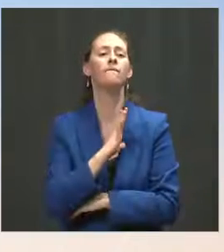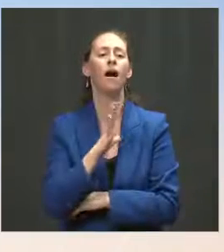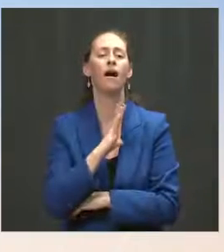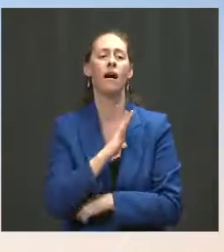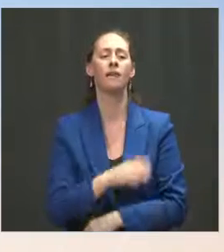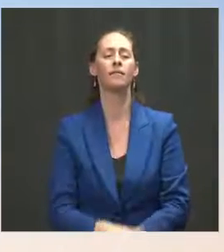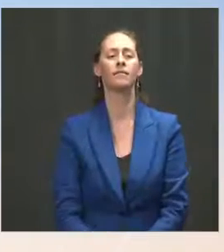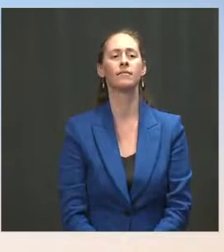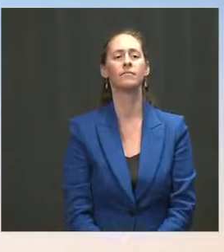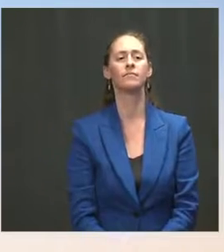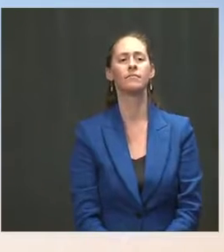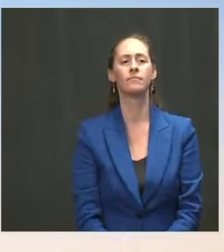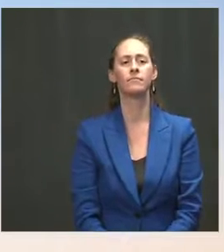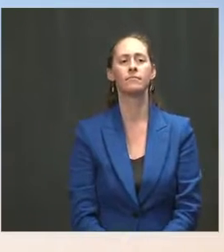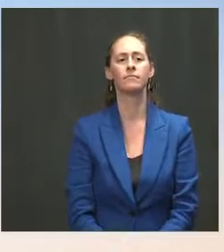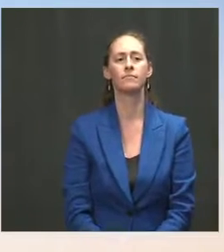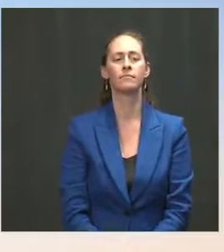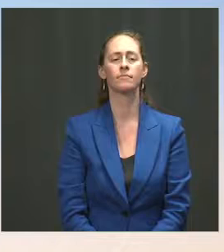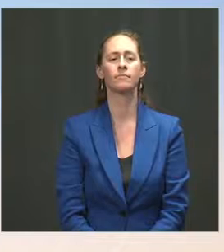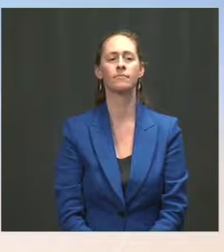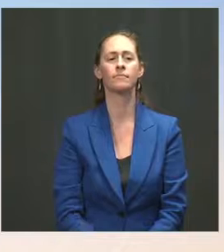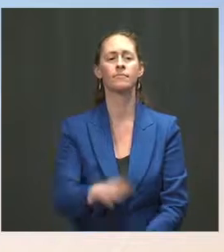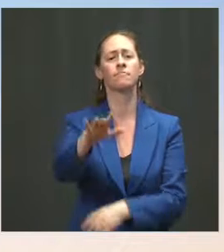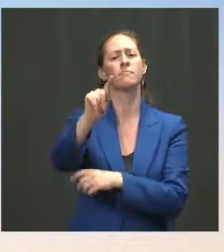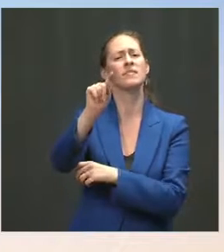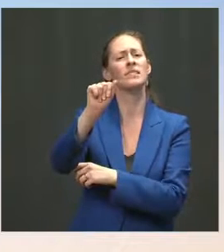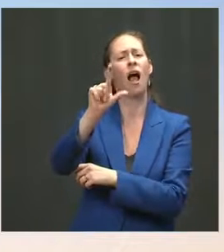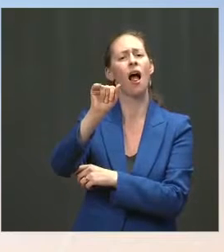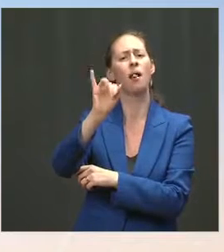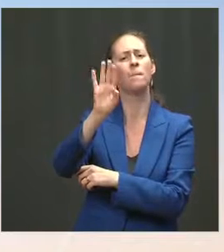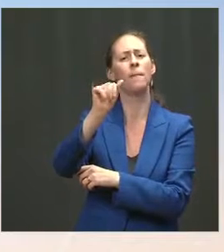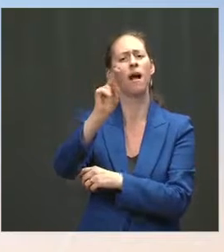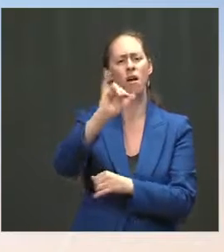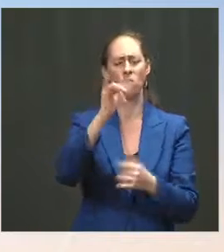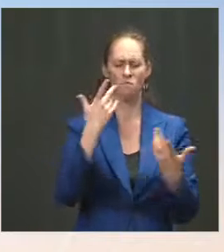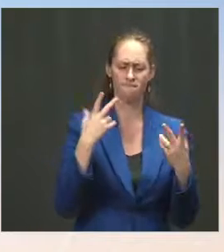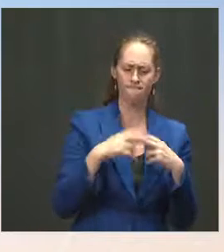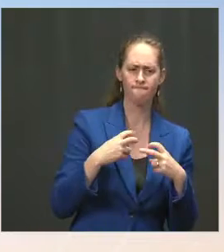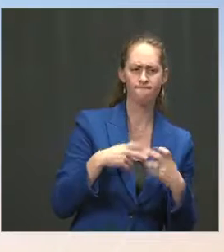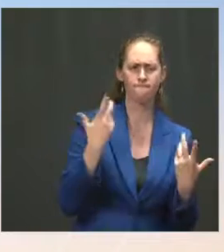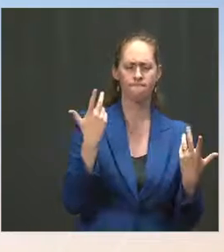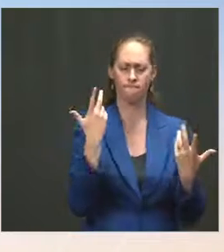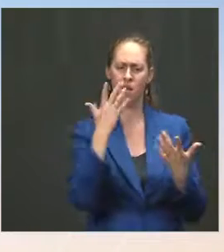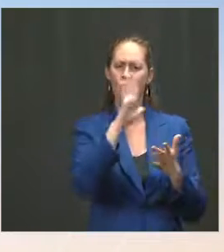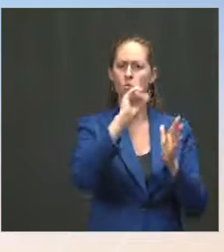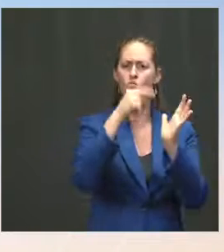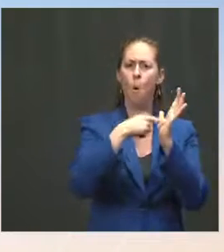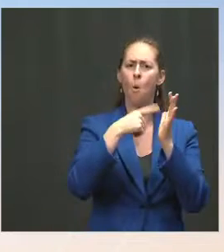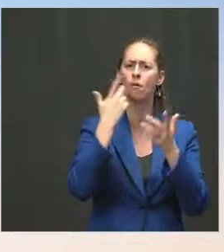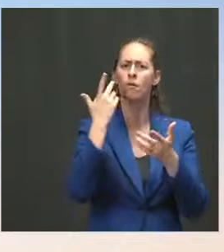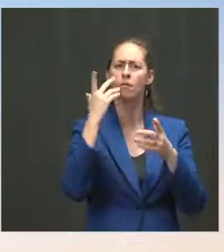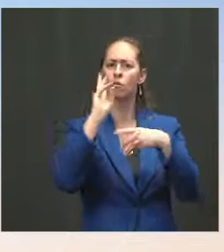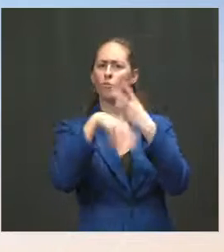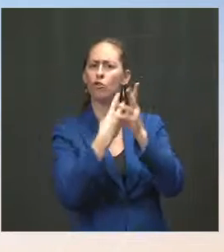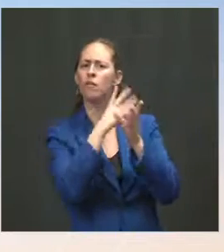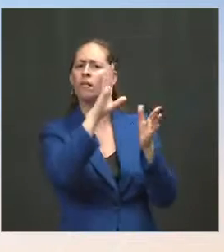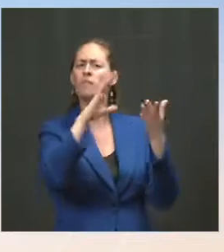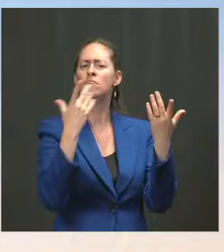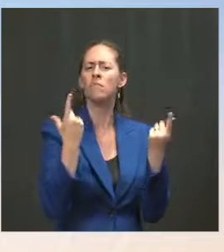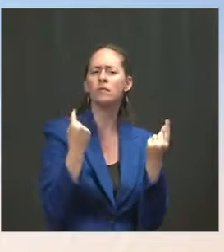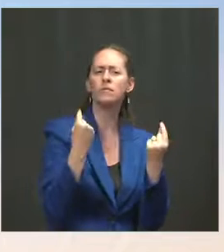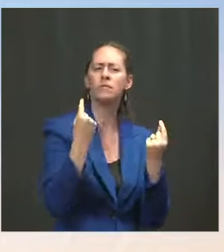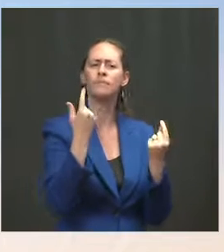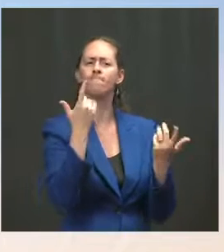about what they want their role to be in the international community. And I know that Ambassador Khalilzad made comments when he was at the political